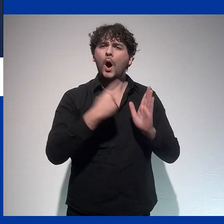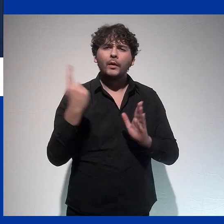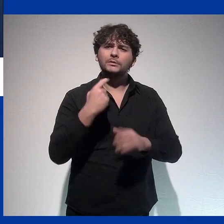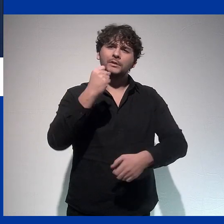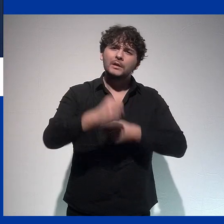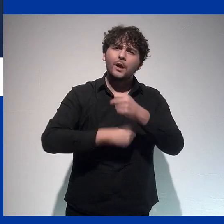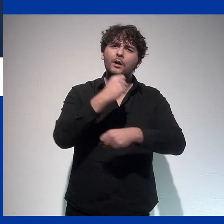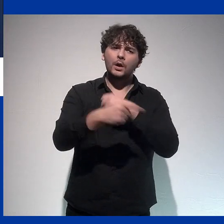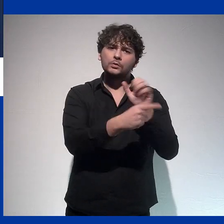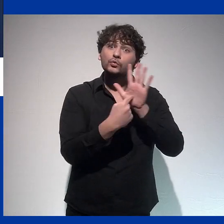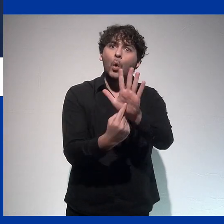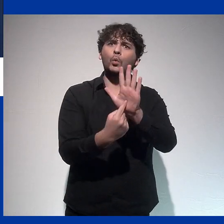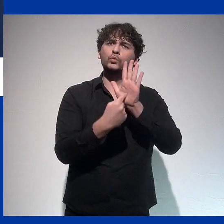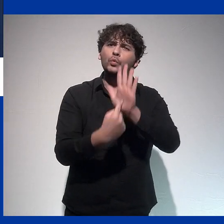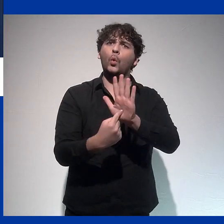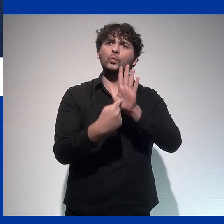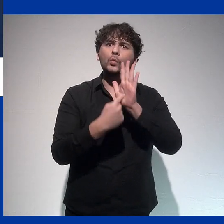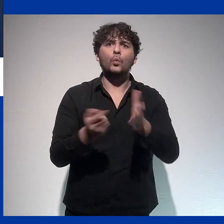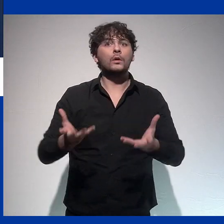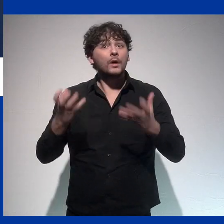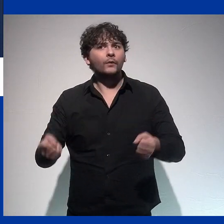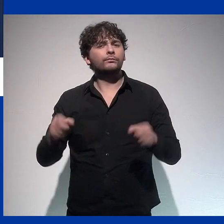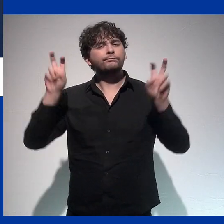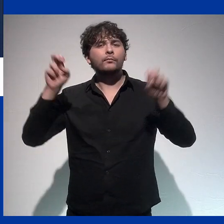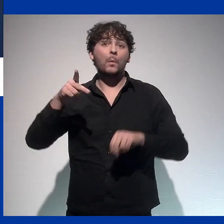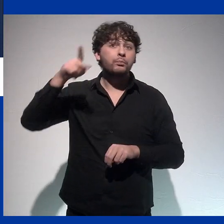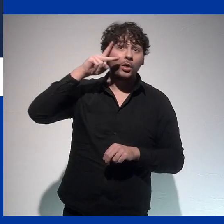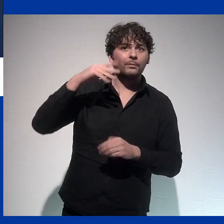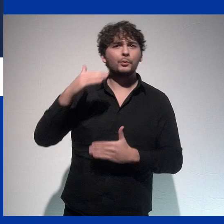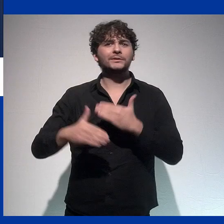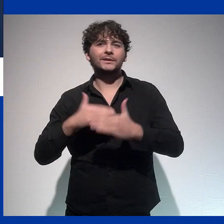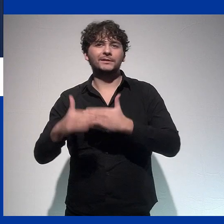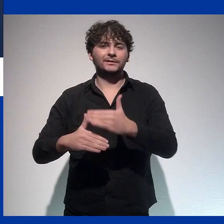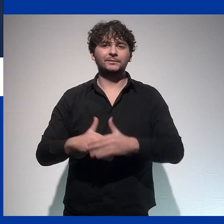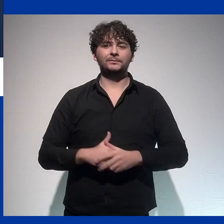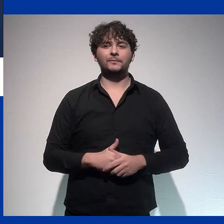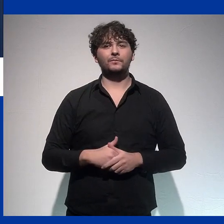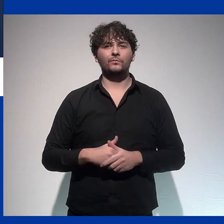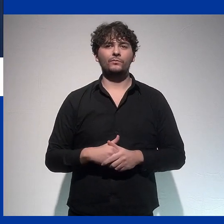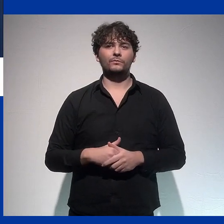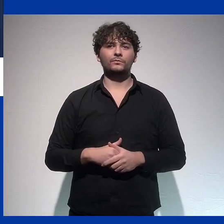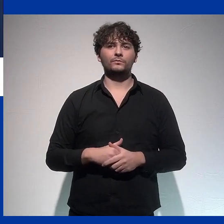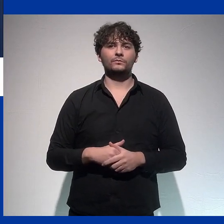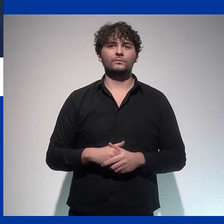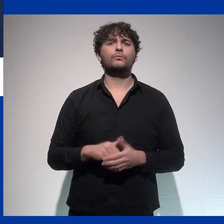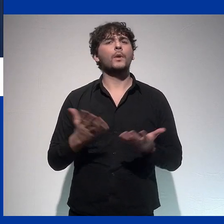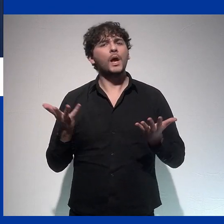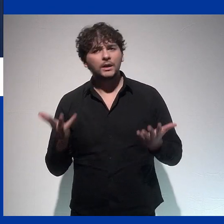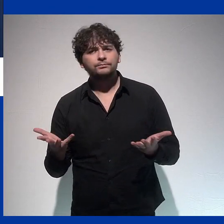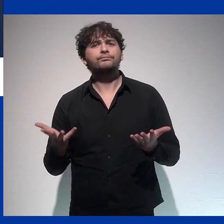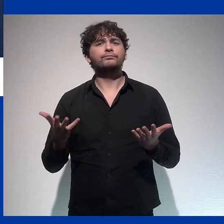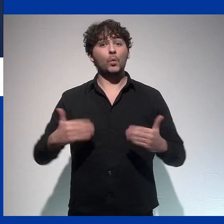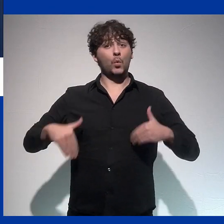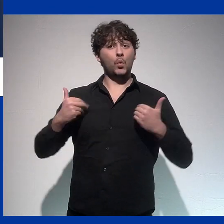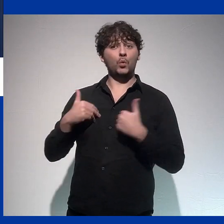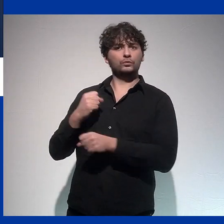we want, over the next few years, we would like to turn it into a sign, a visible outward sign that